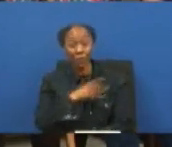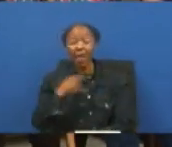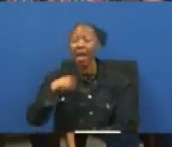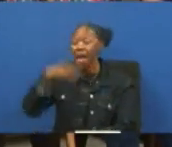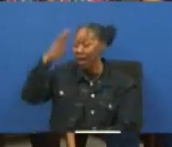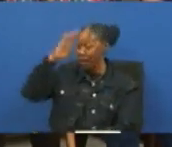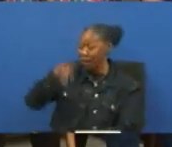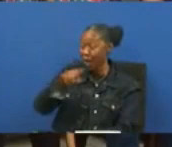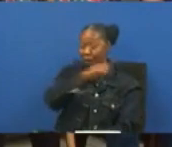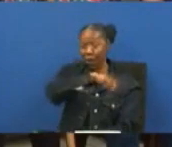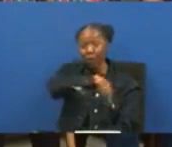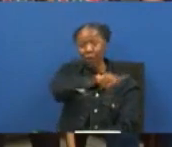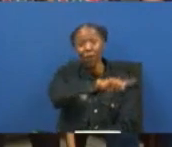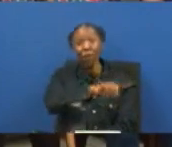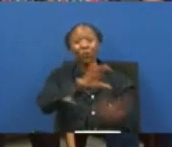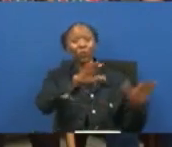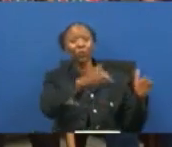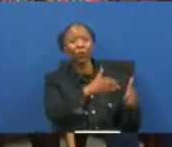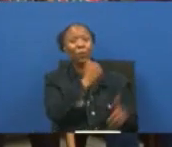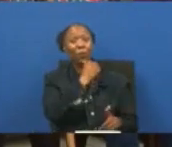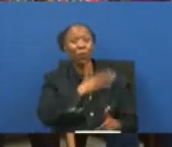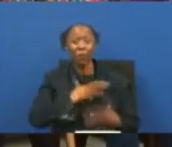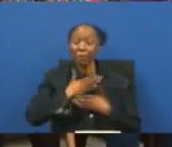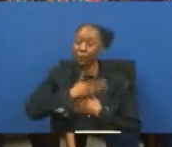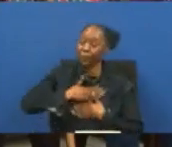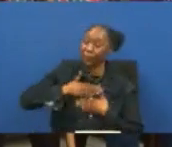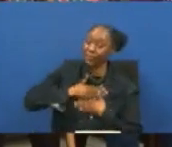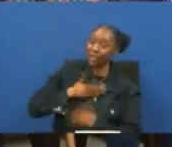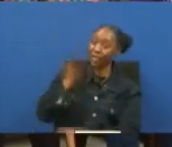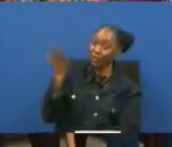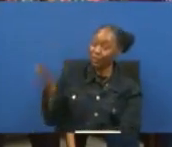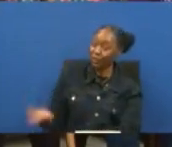ladies appreciate you. And they talk about